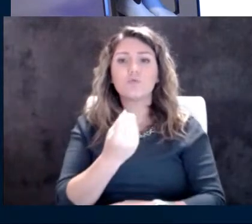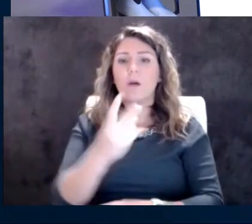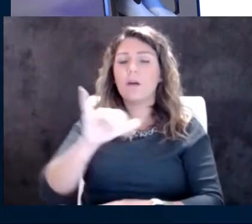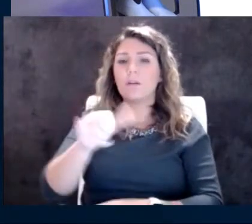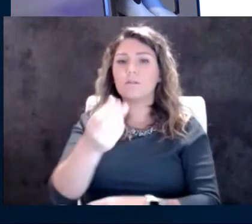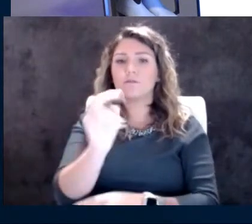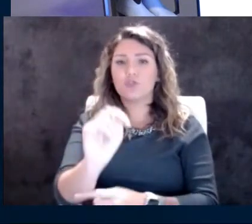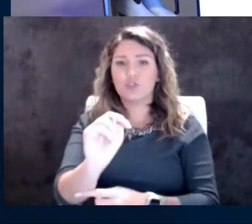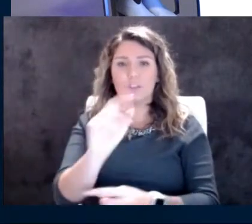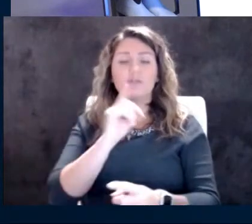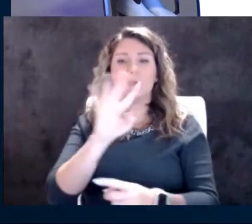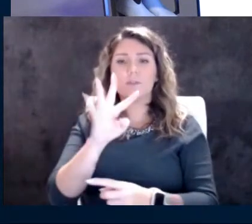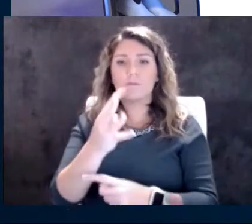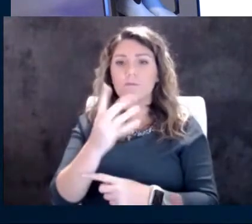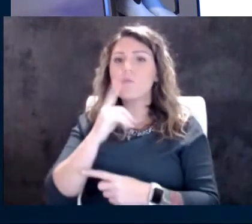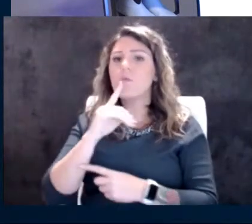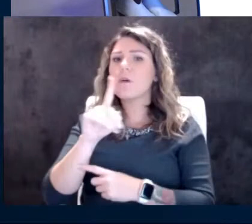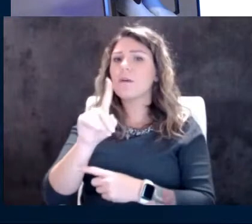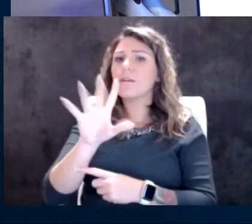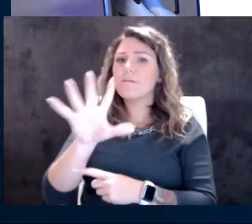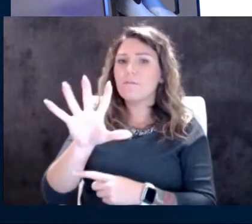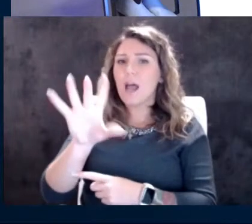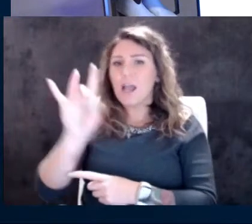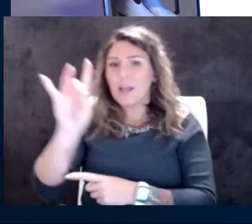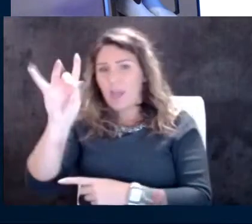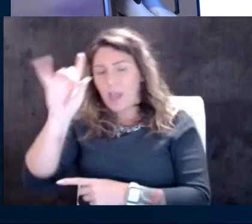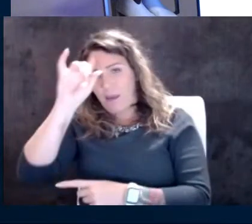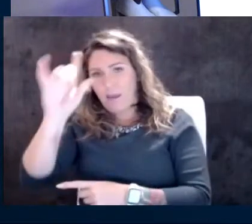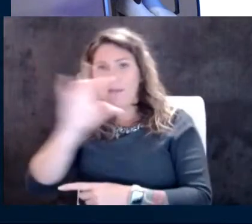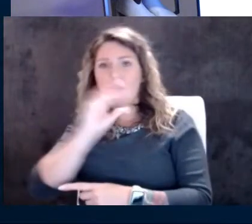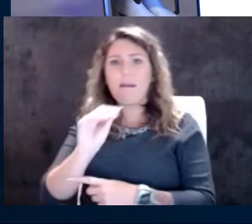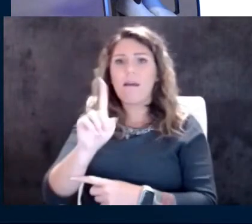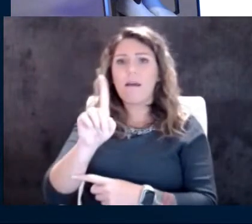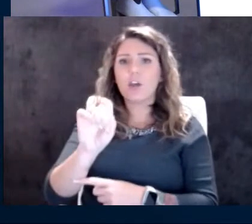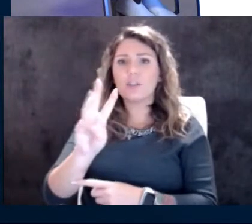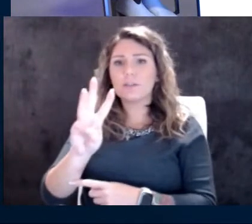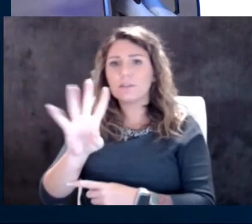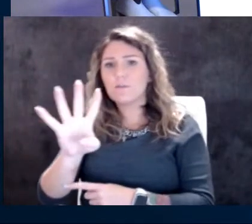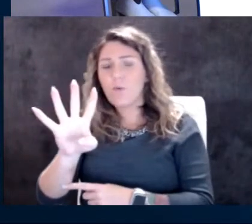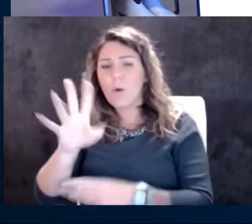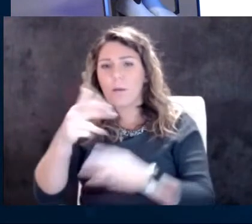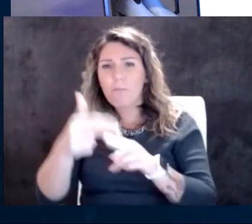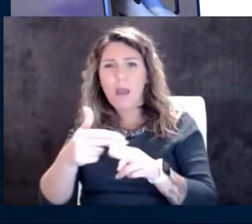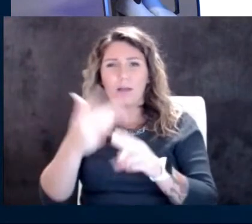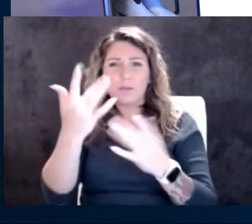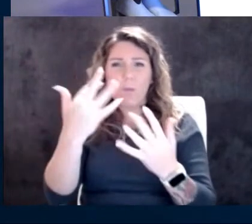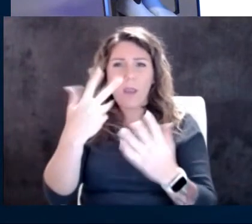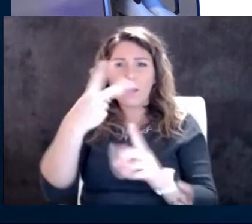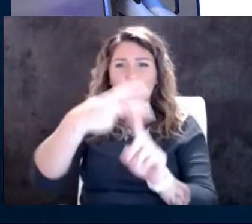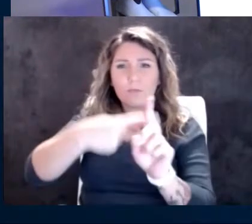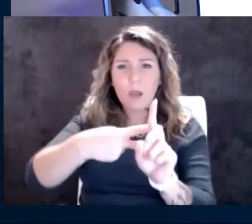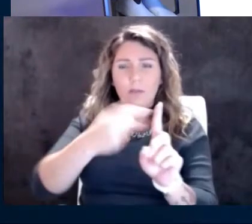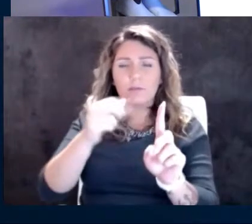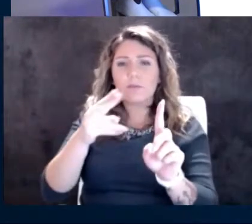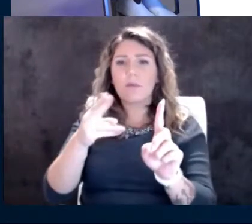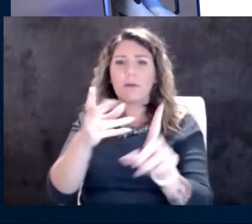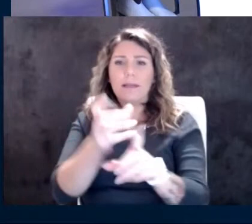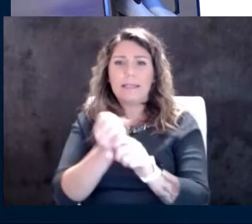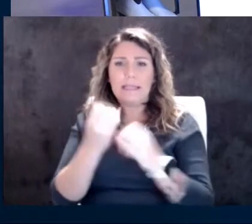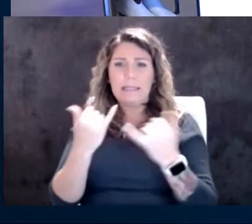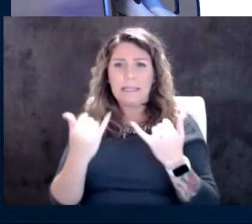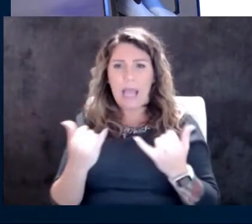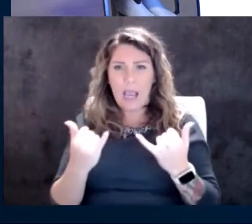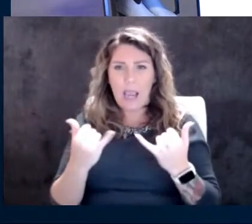160 pounds. Should he wait to get the flu dose in 2 months instead of getting it right away? Catherine asking, can